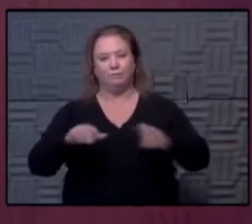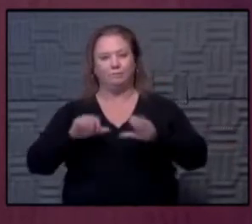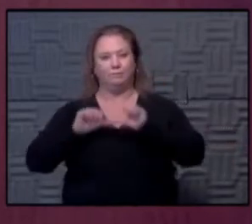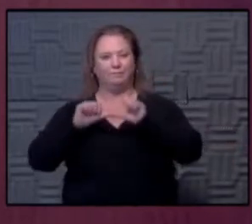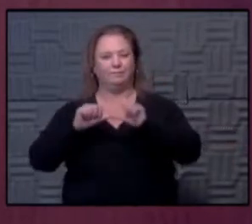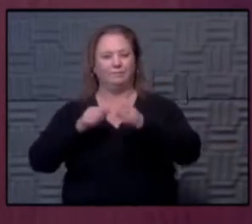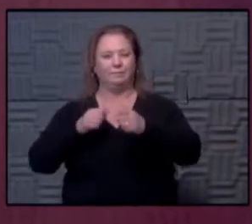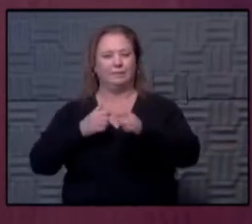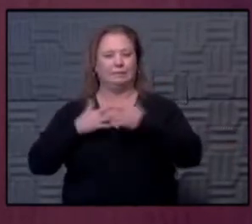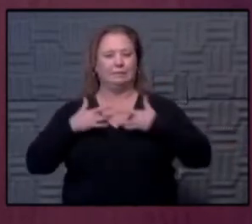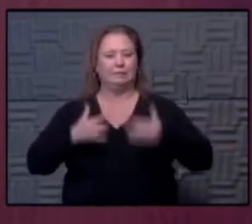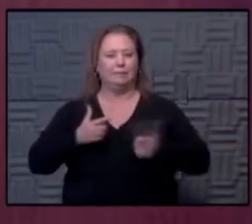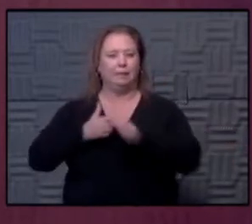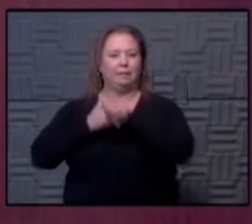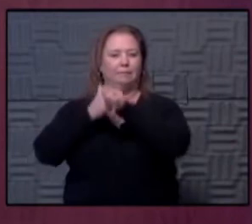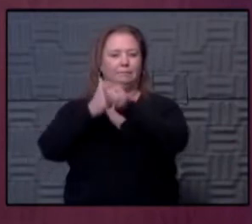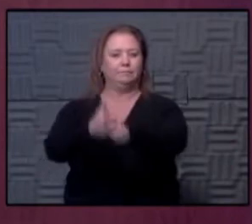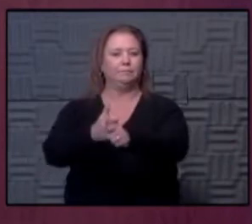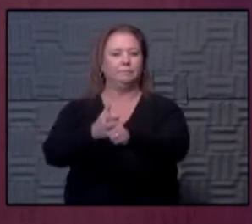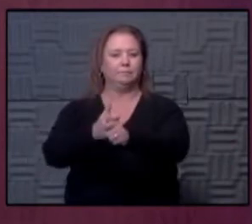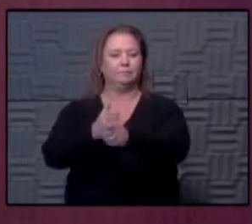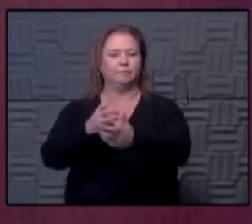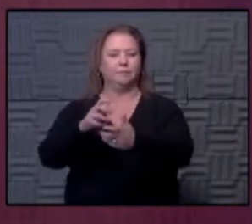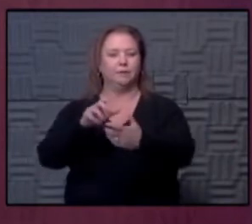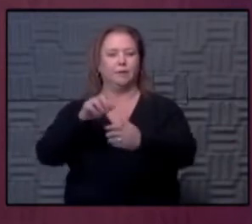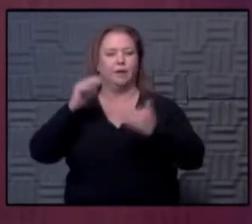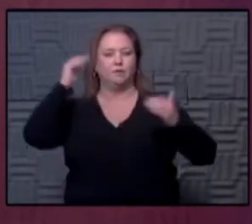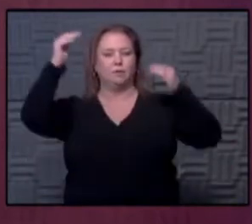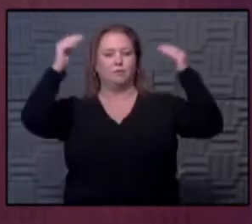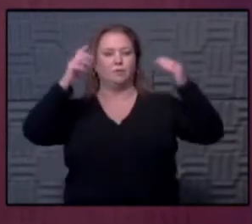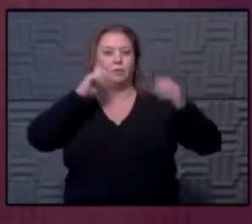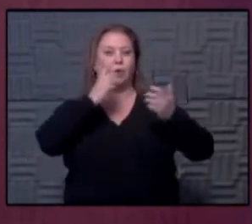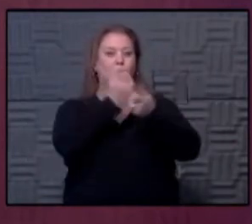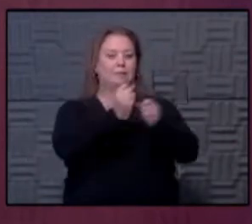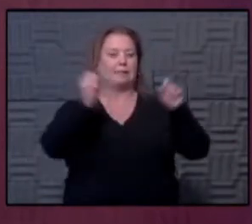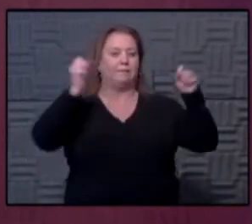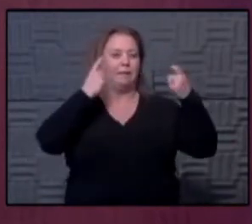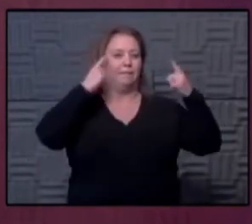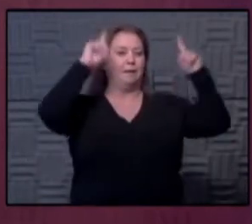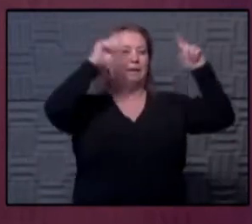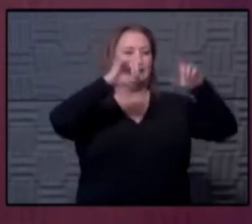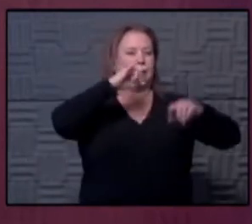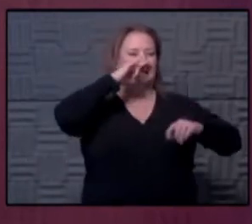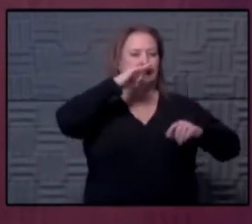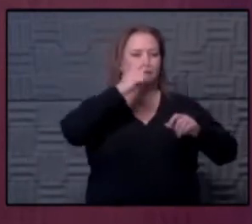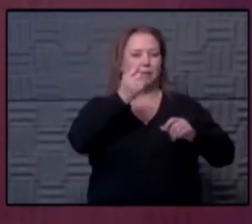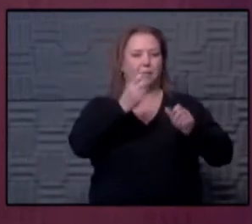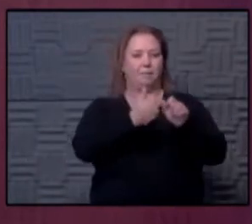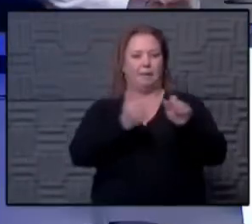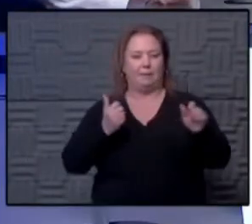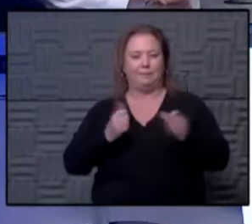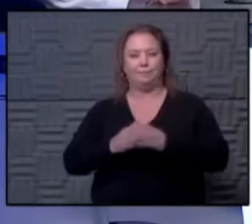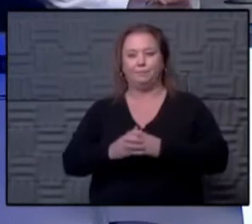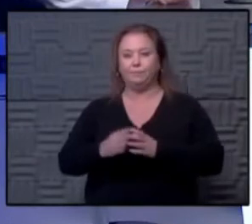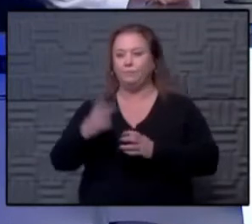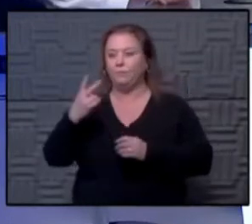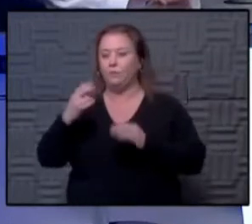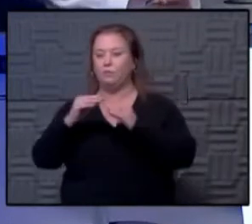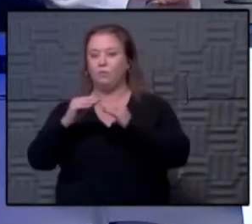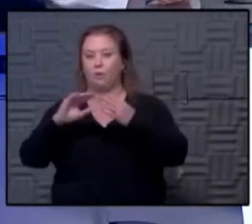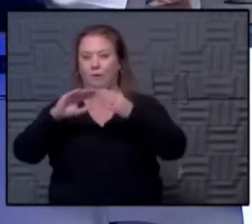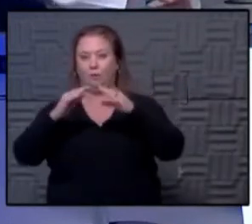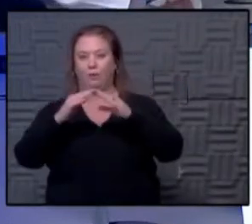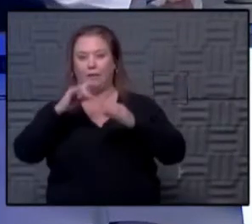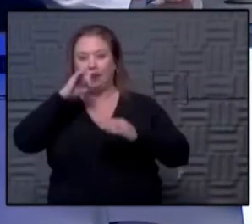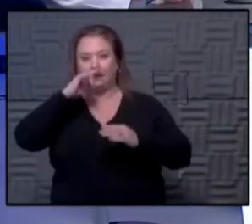in adults, so there'll be a little delay in terms of knowing safety and efficacy in kids. We have two more community questions, but before we go there,